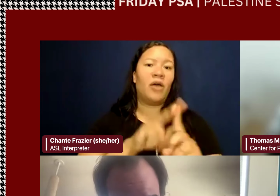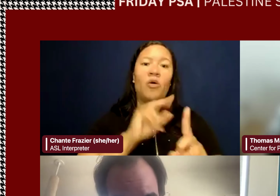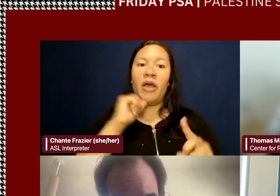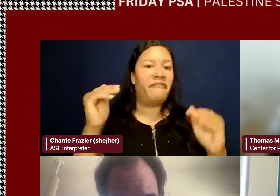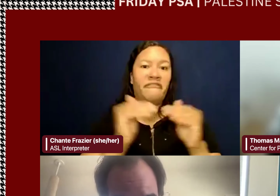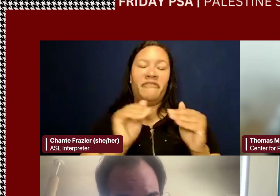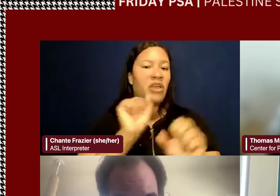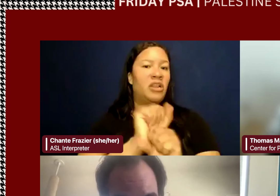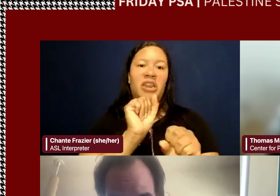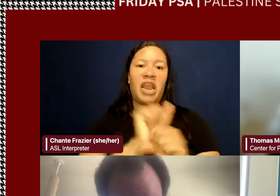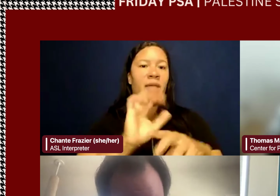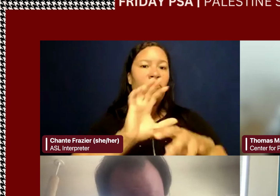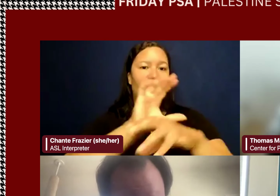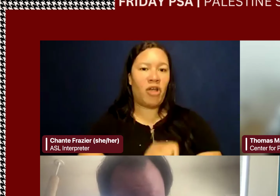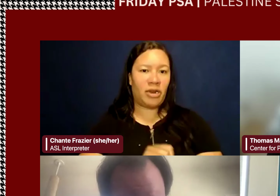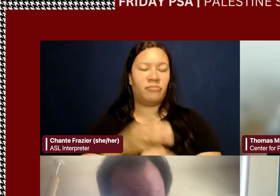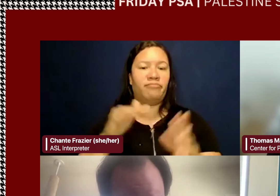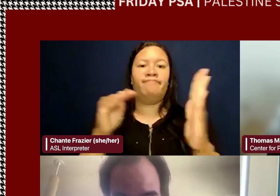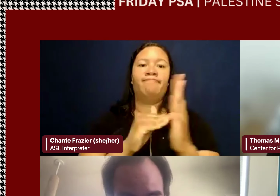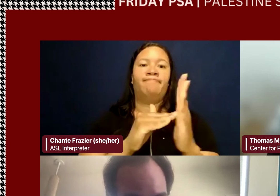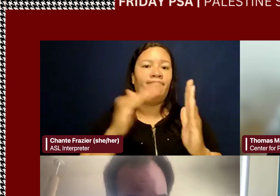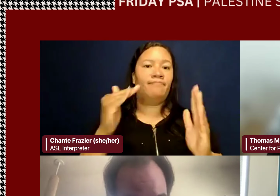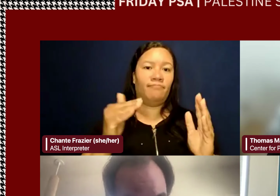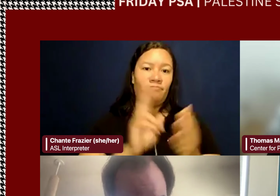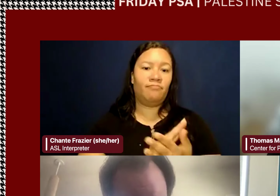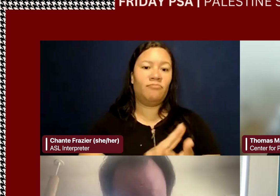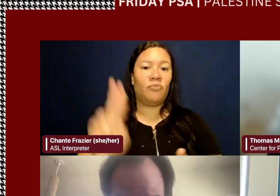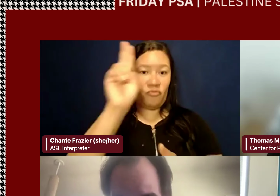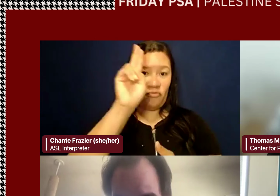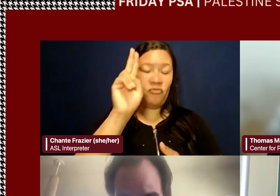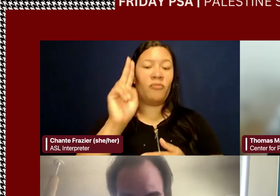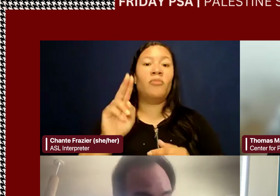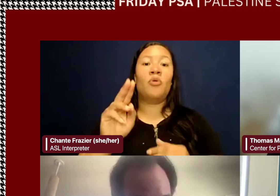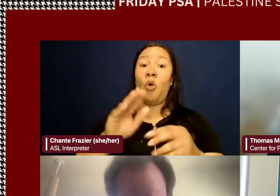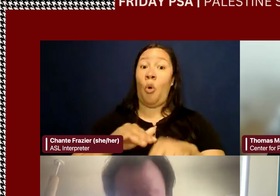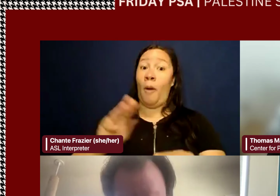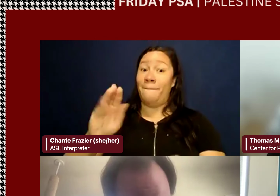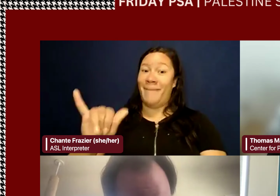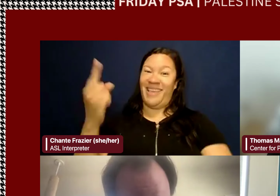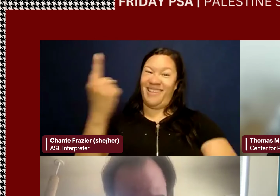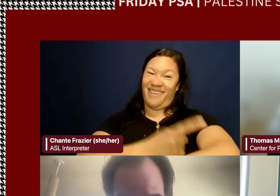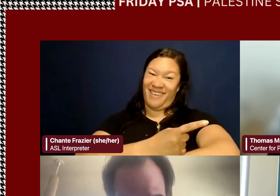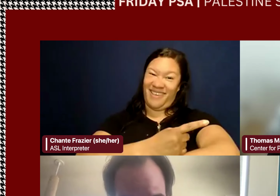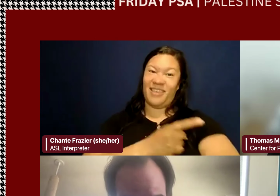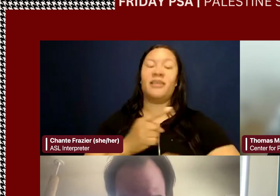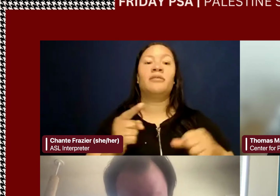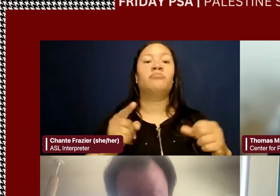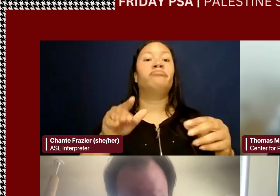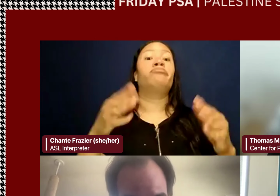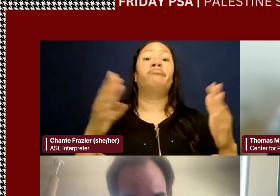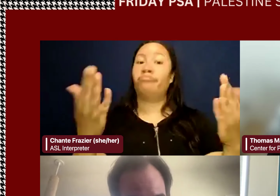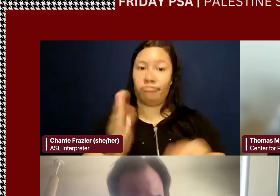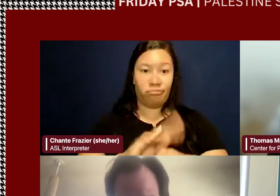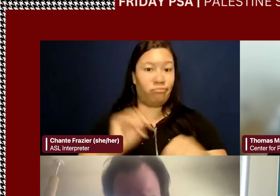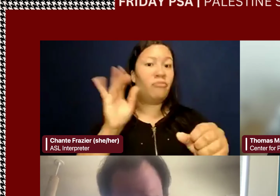university and called a strike authorization vote. This happened on May Day. We've been organizing and preparing since